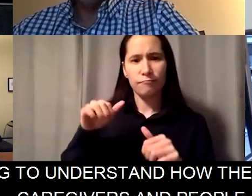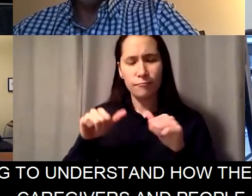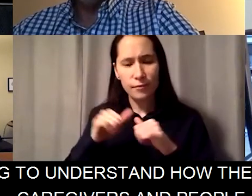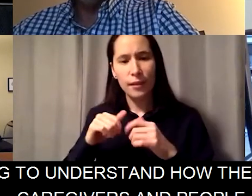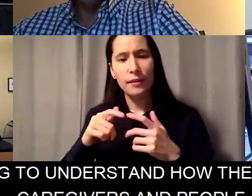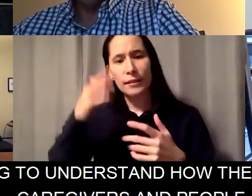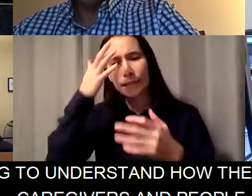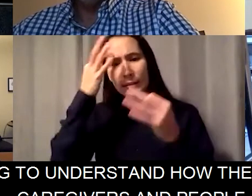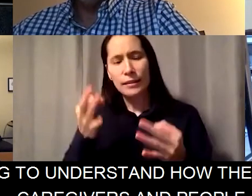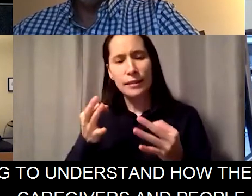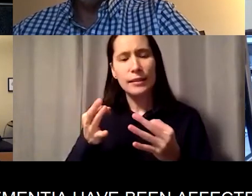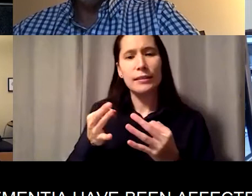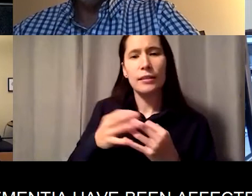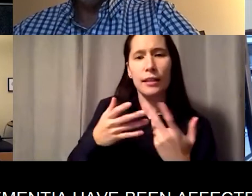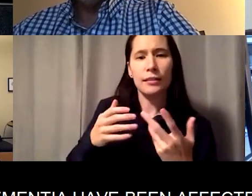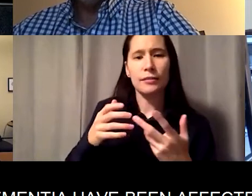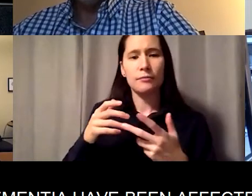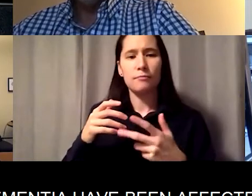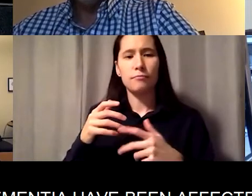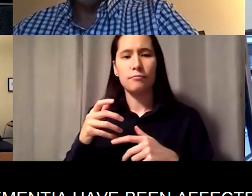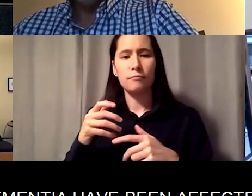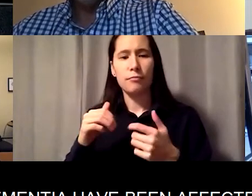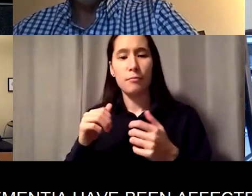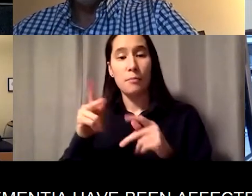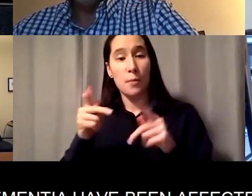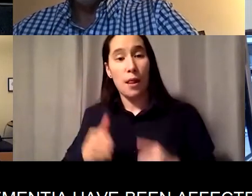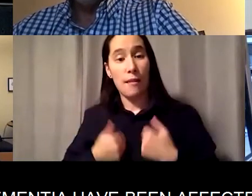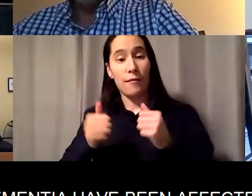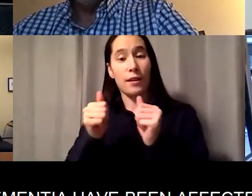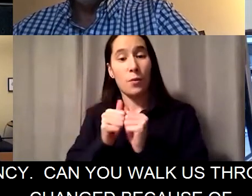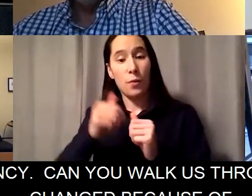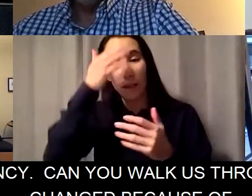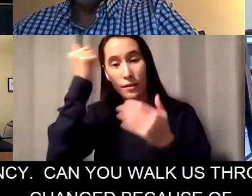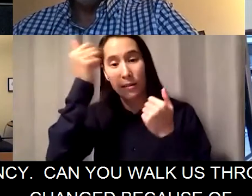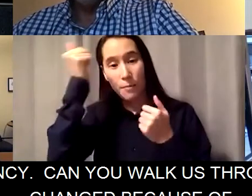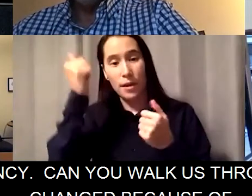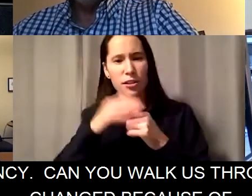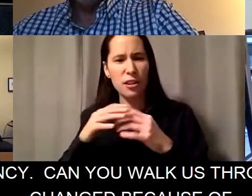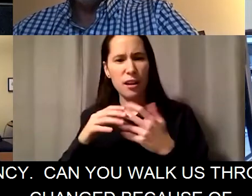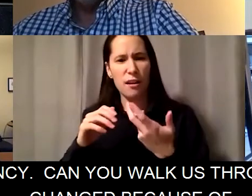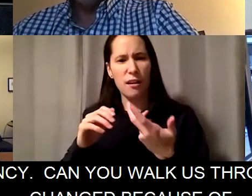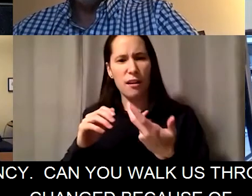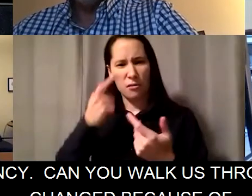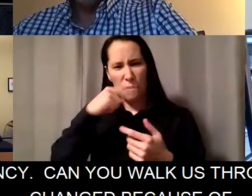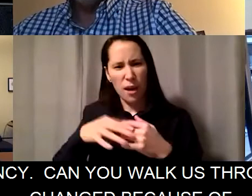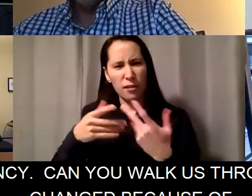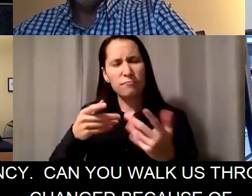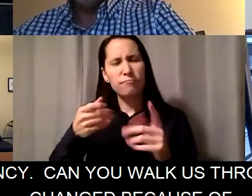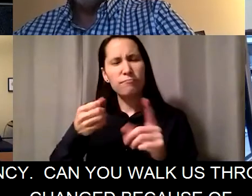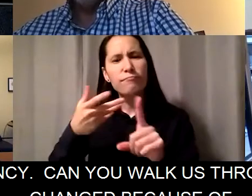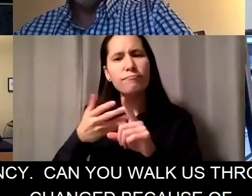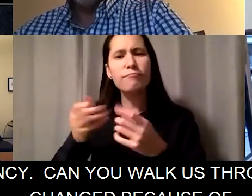people living with dementia have been affected by the state of emergency. Can you walk us through what's changed because